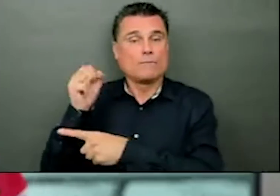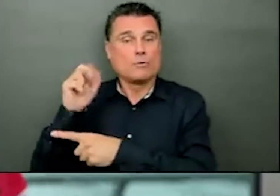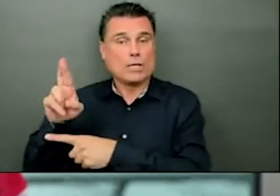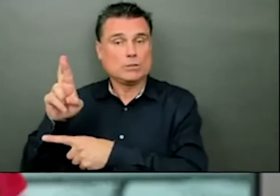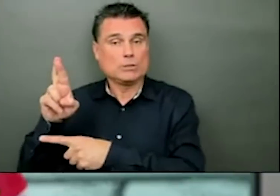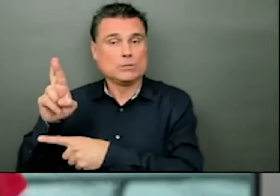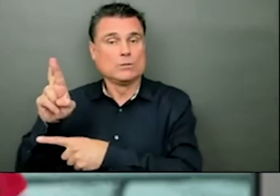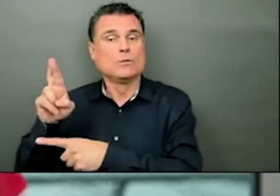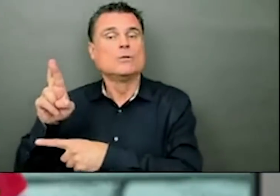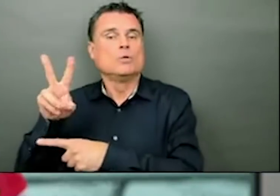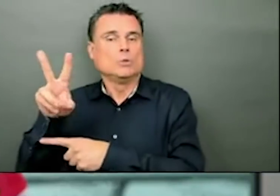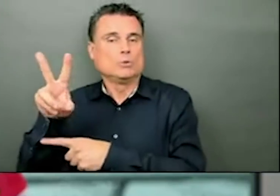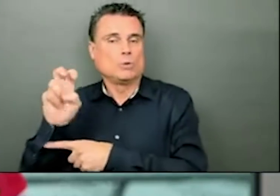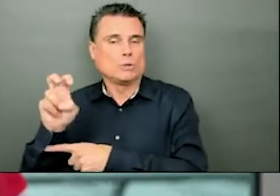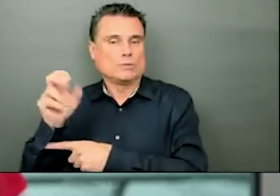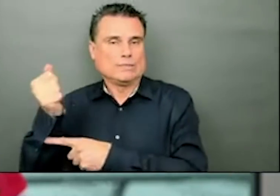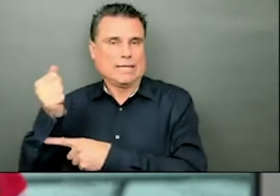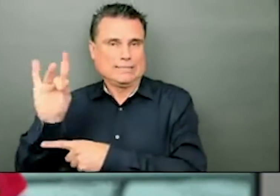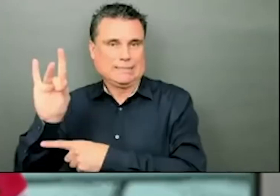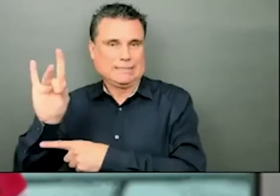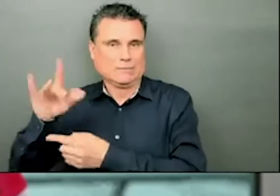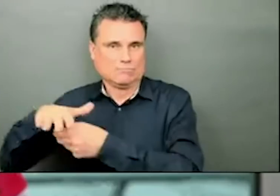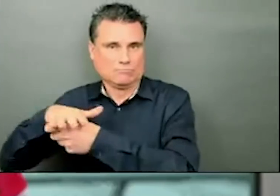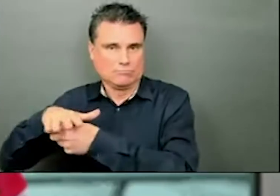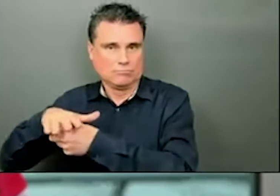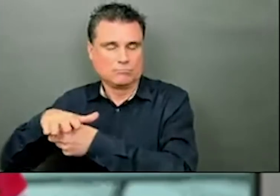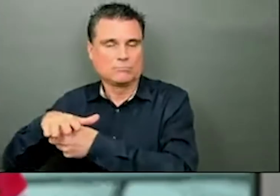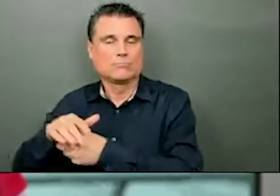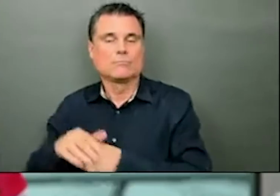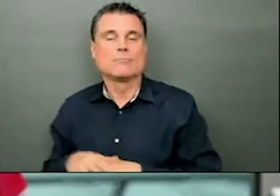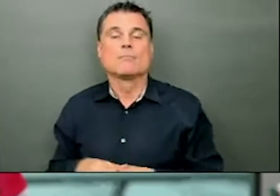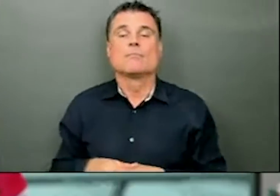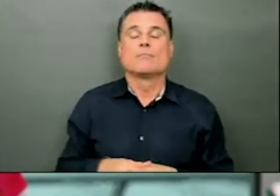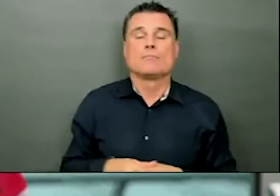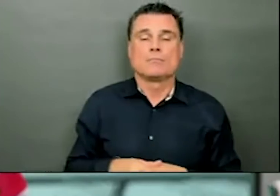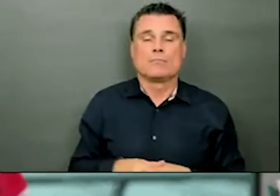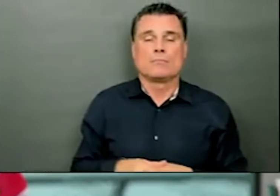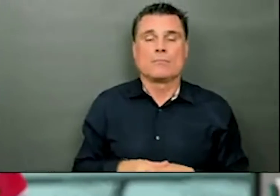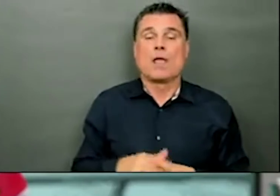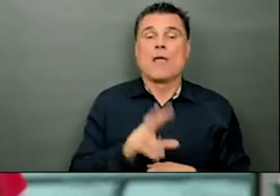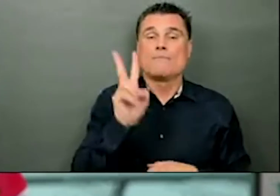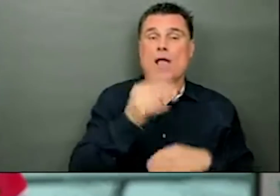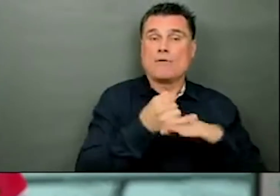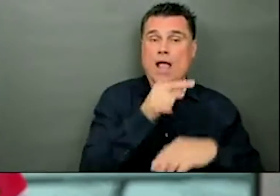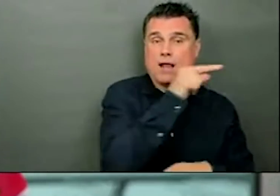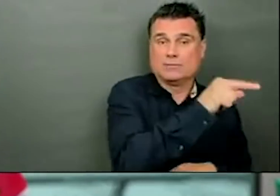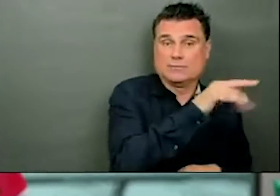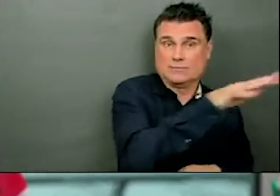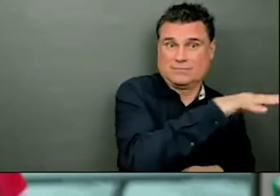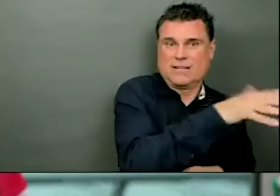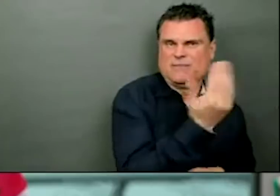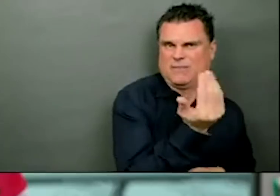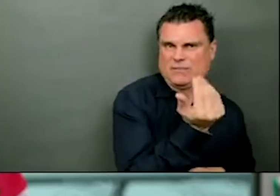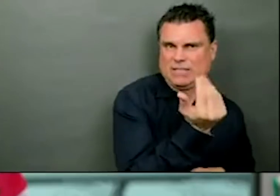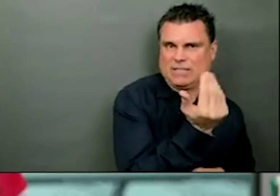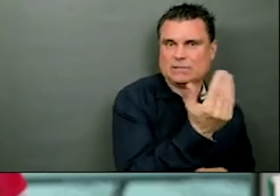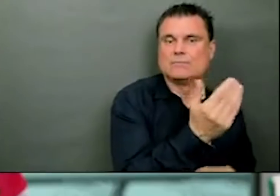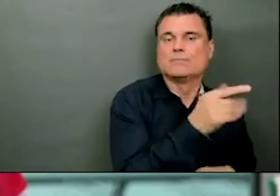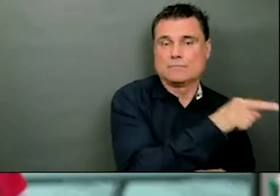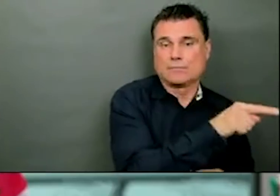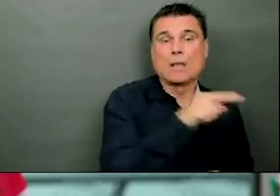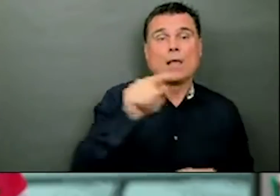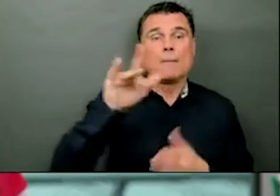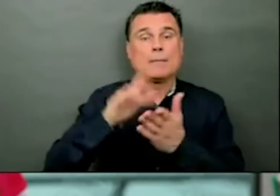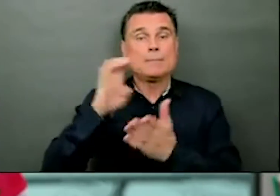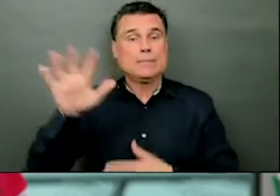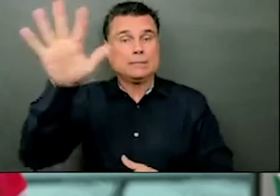218 are people who reside in the Fraser Health Region, 15 are in the Vancouver Island Health Region, 44 people